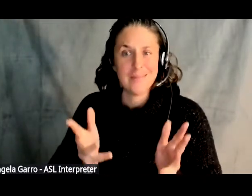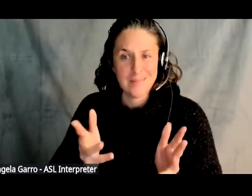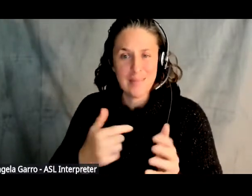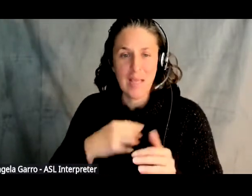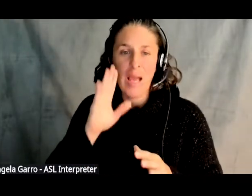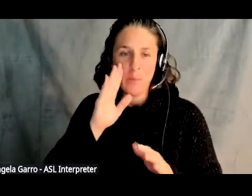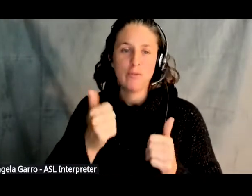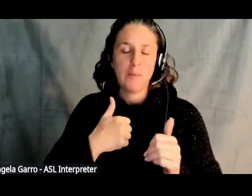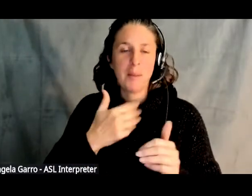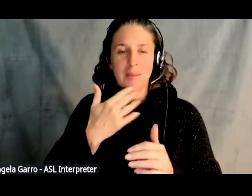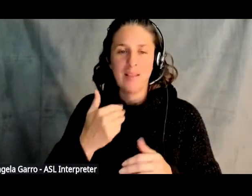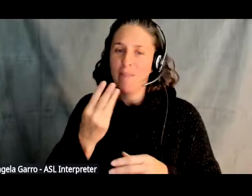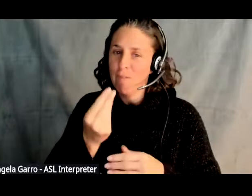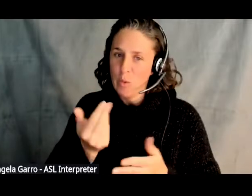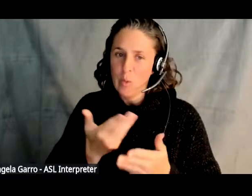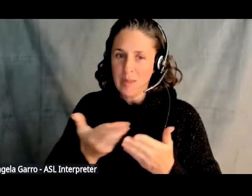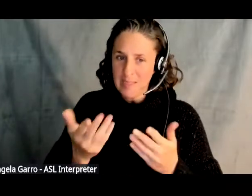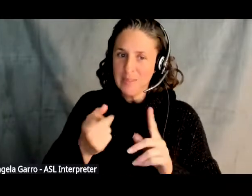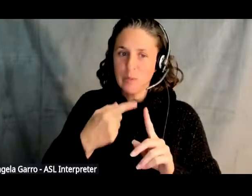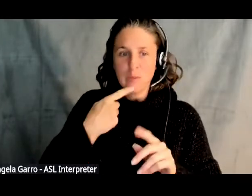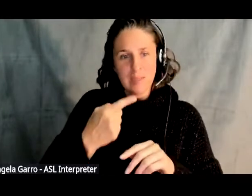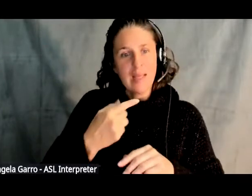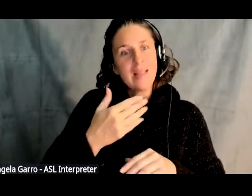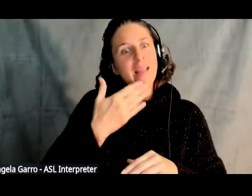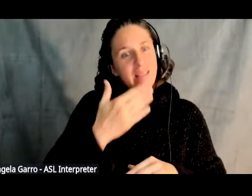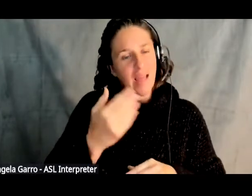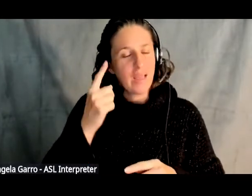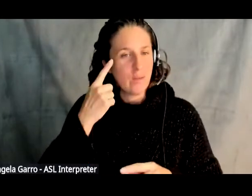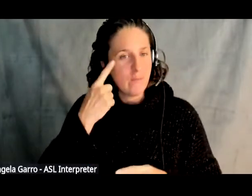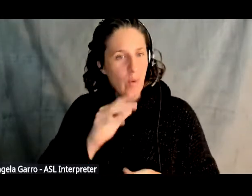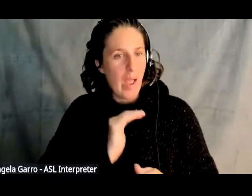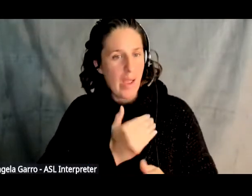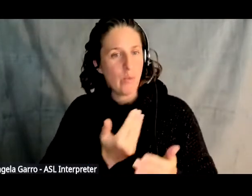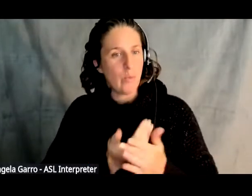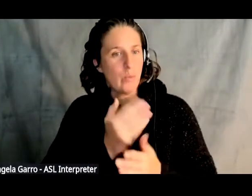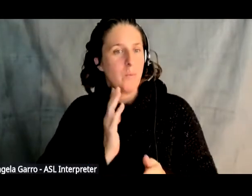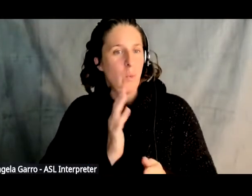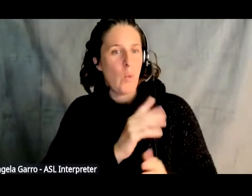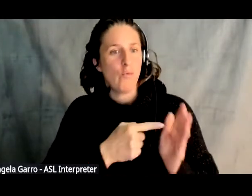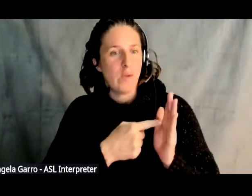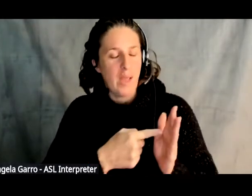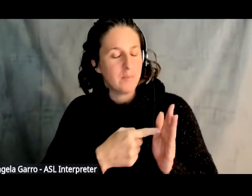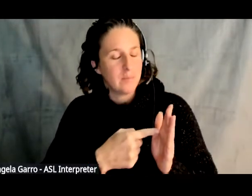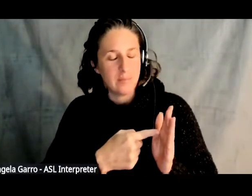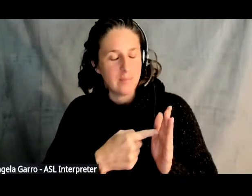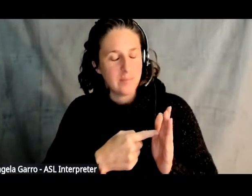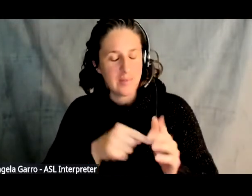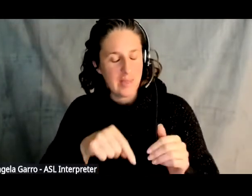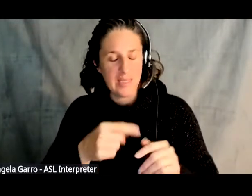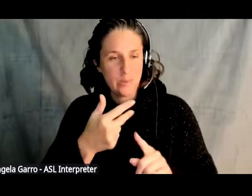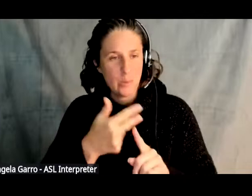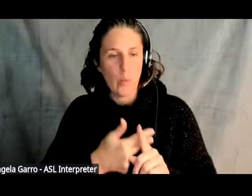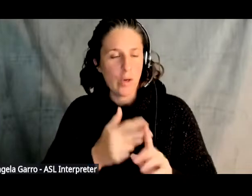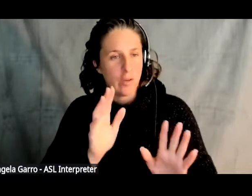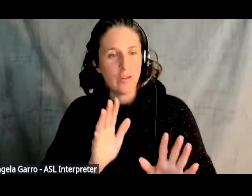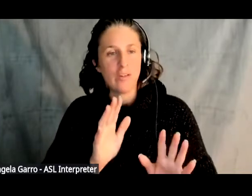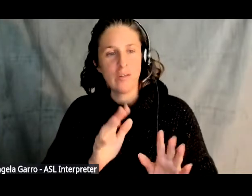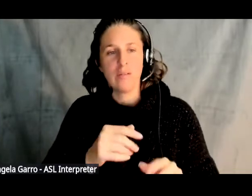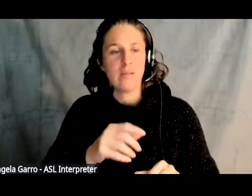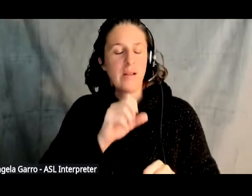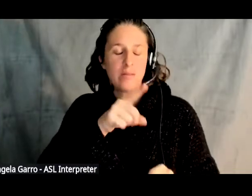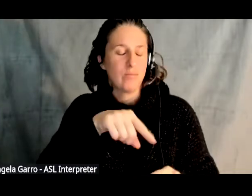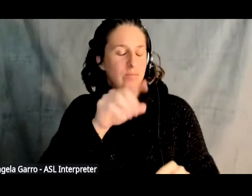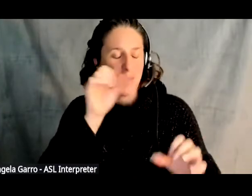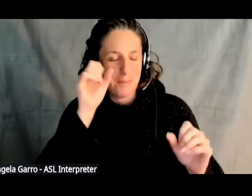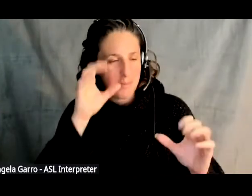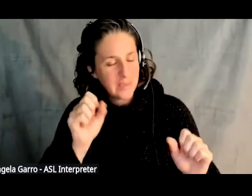I want to say thank you to our new board reps for this quarter. You guys are amazing. I just love that we have our student reps here each